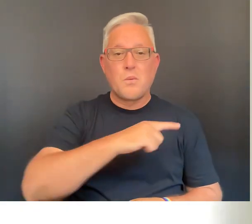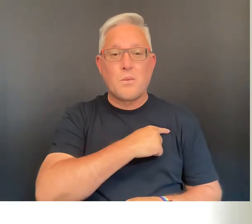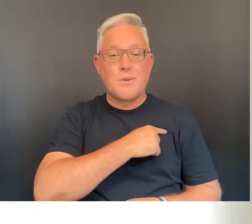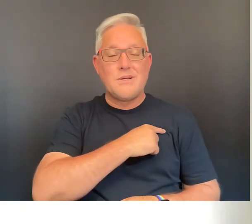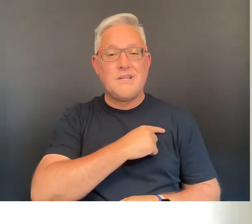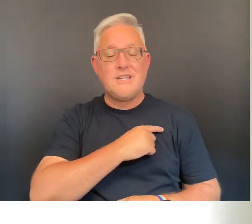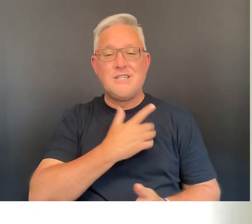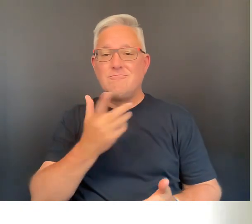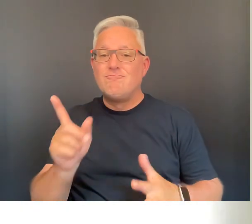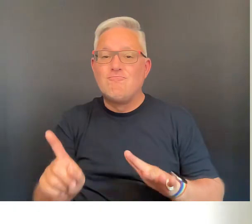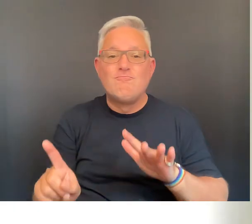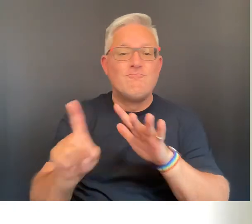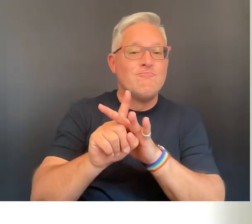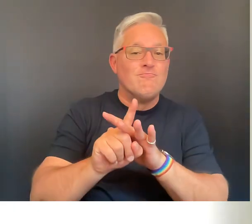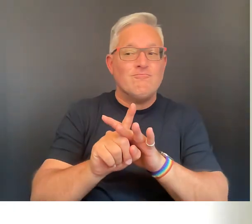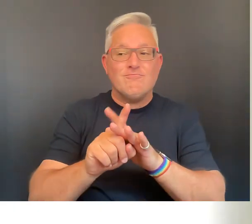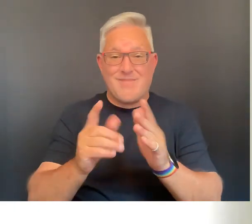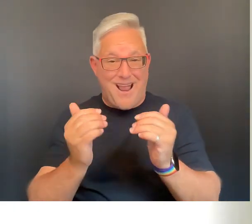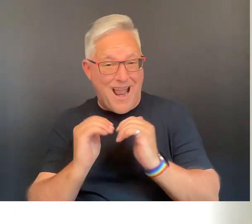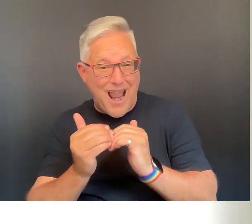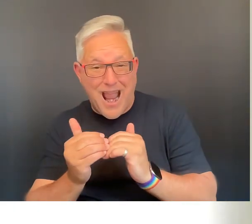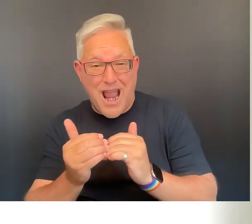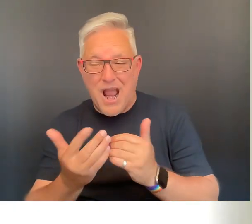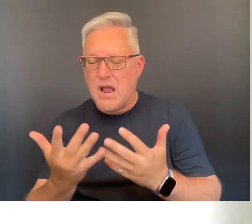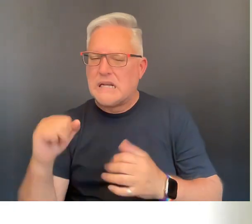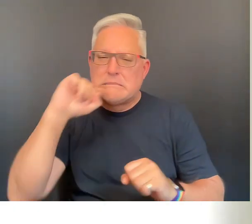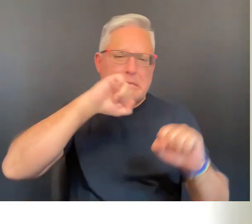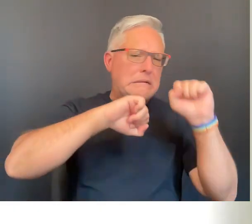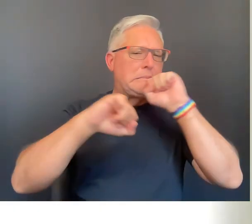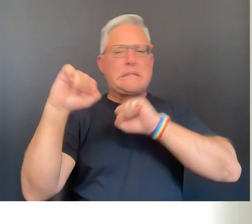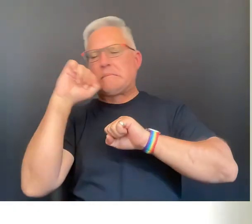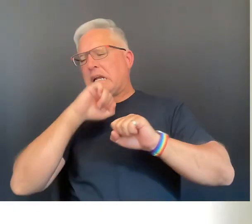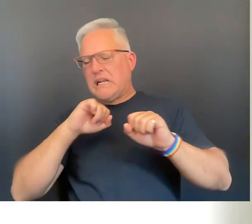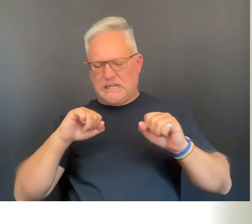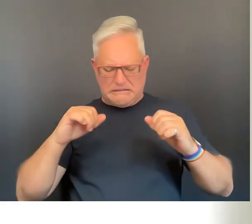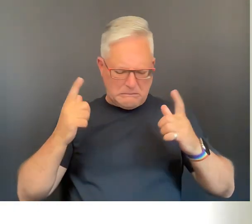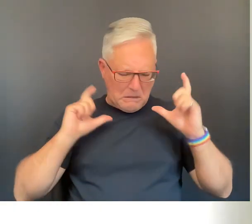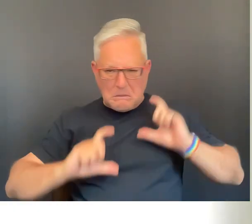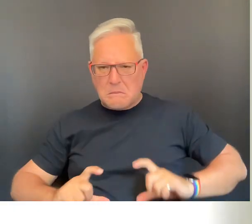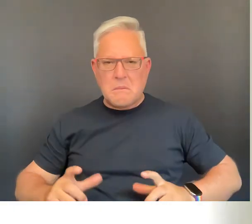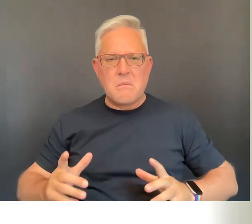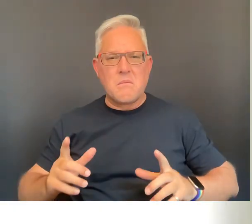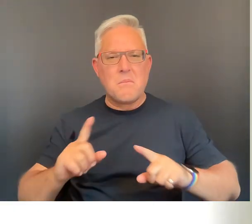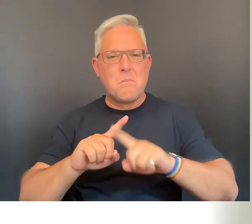We emerge battered, but beautiful.